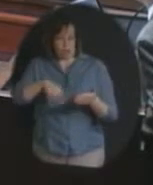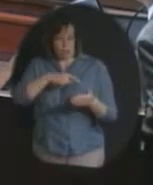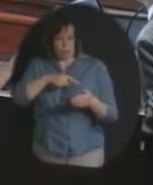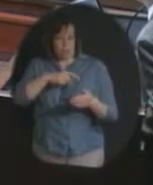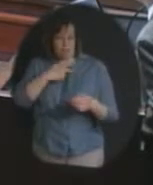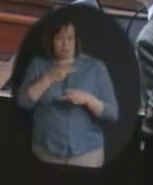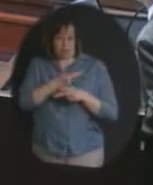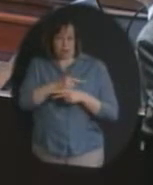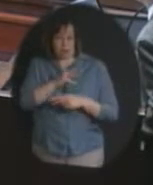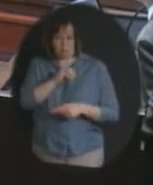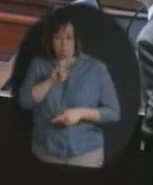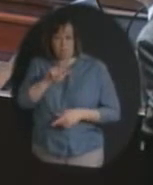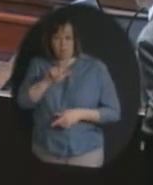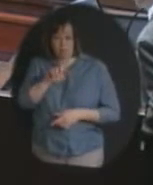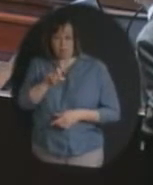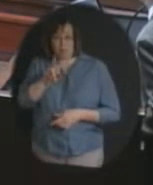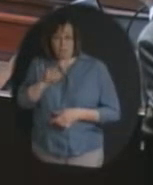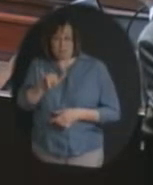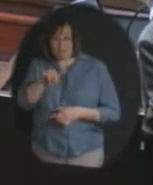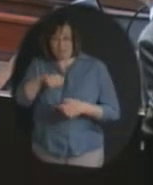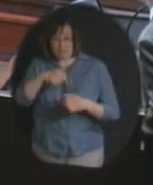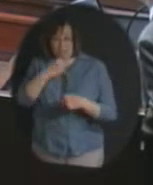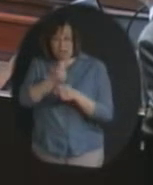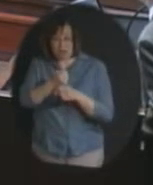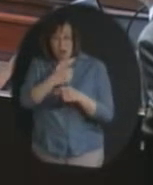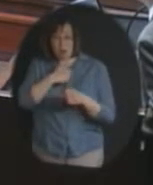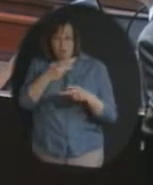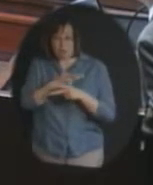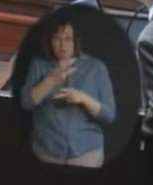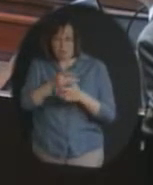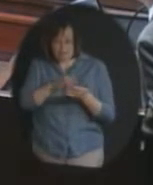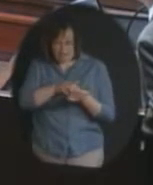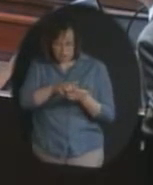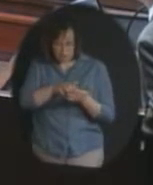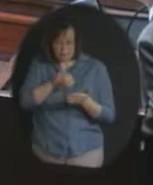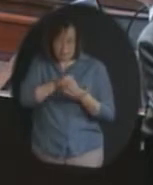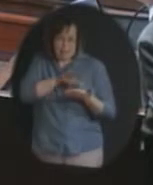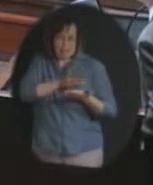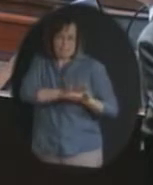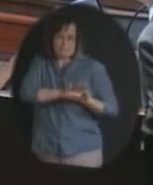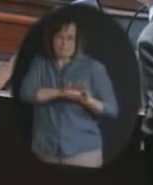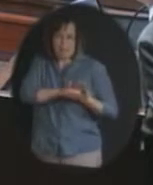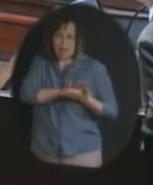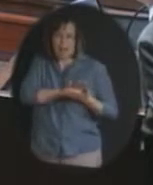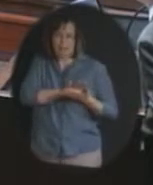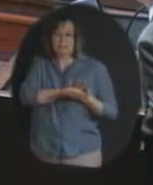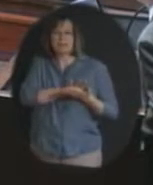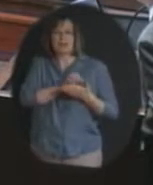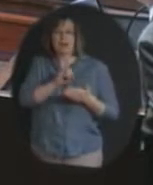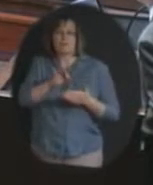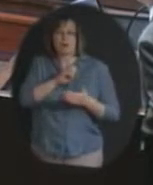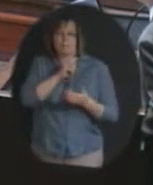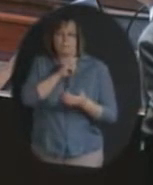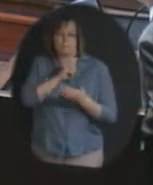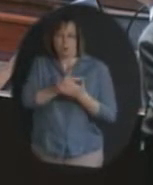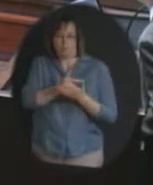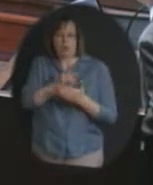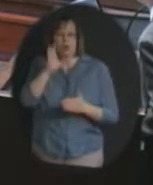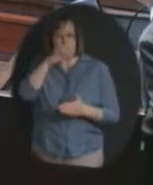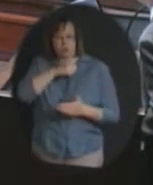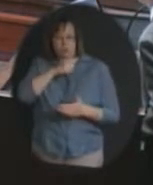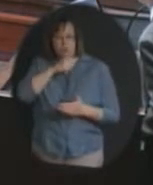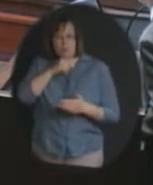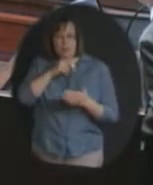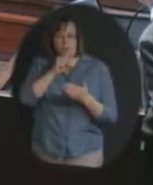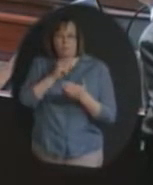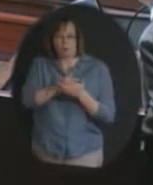calculated our mill levy for this year and going forward, we have calculated the impact of approval, assuming approval of this.